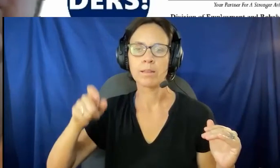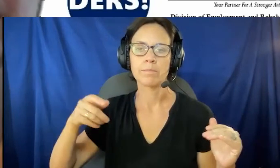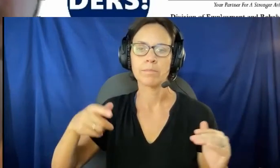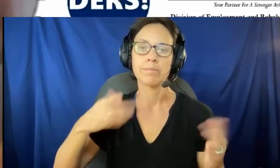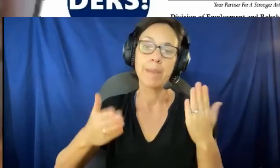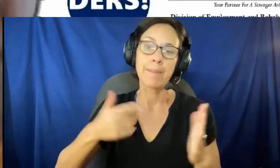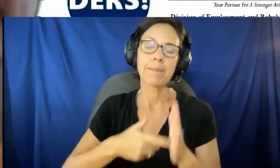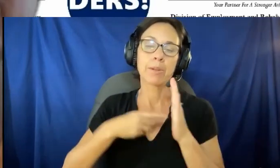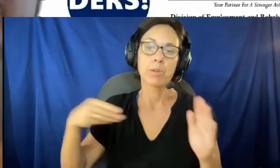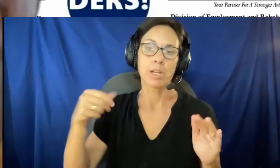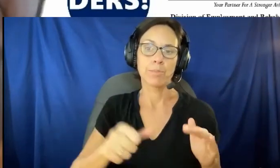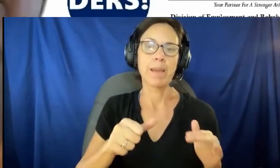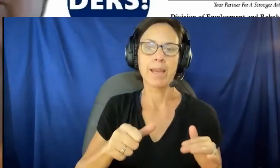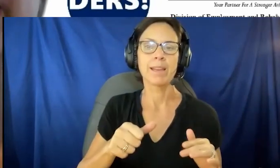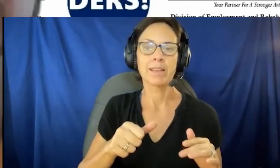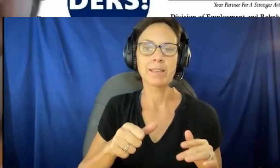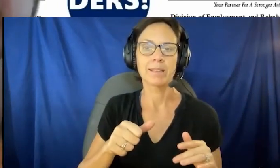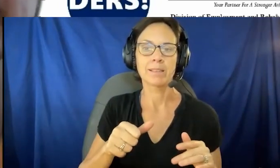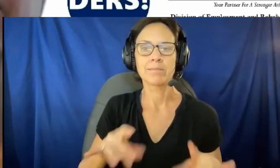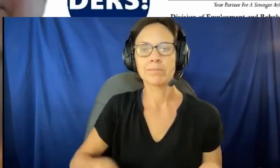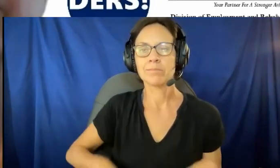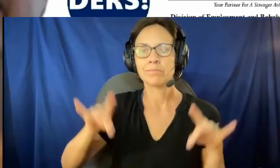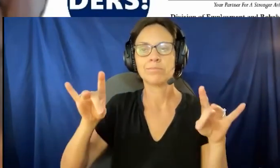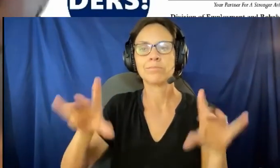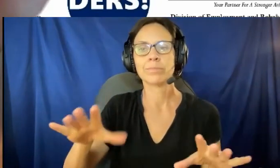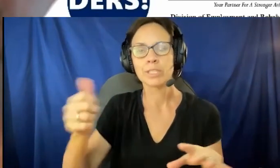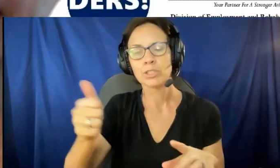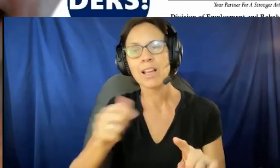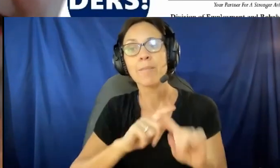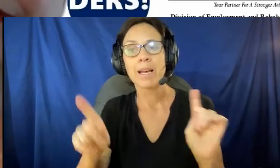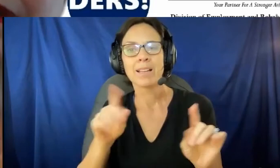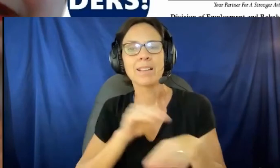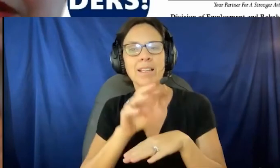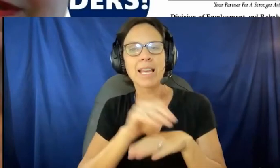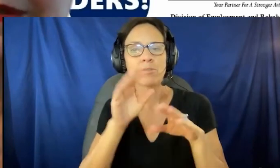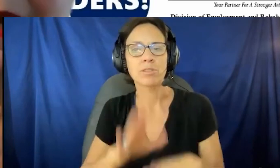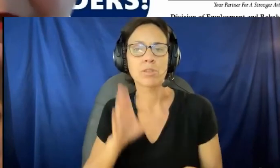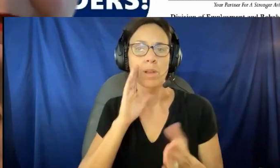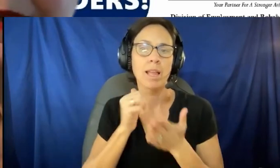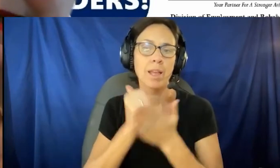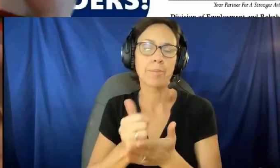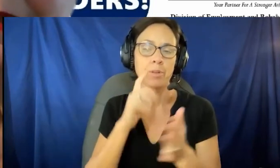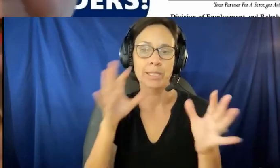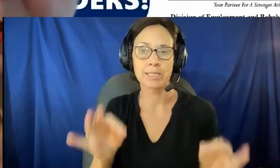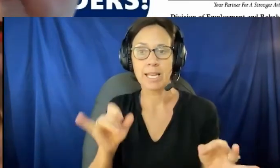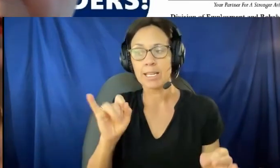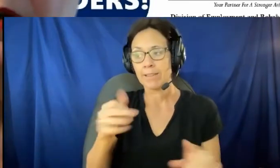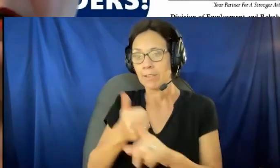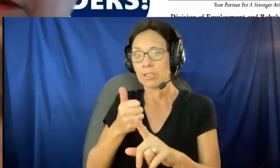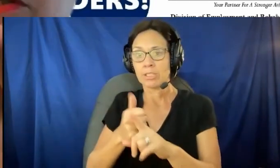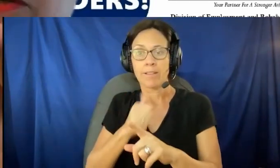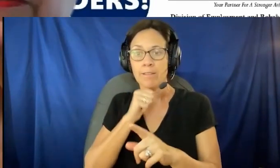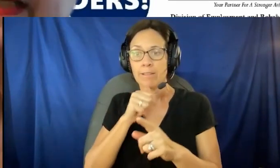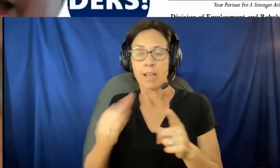and that would be covered by your VR counselor. If you're not having success getting in touch with your